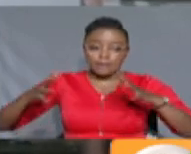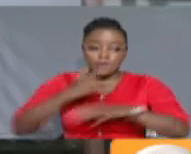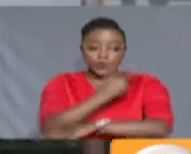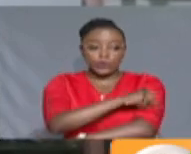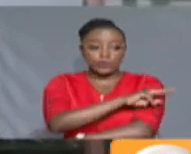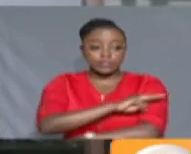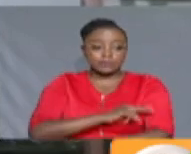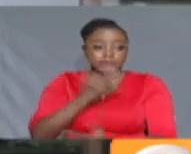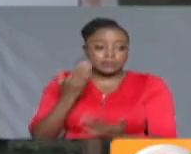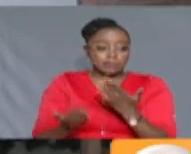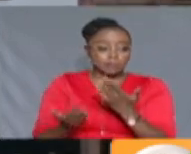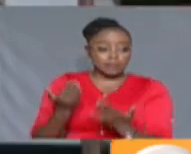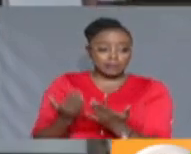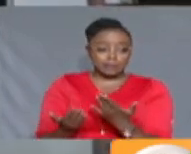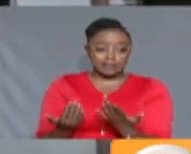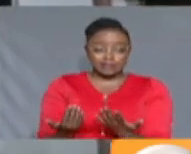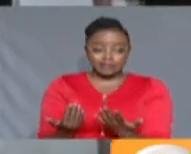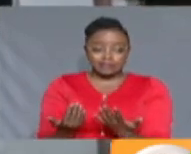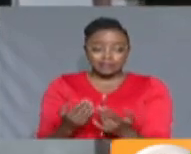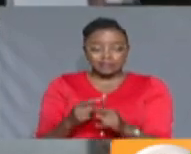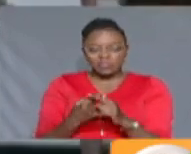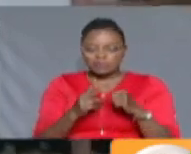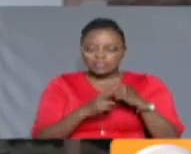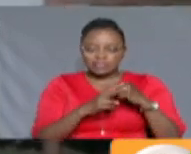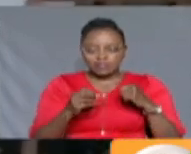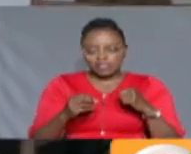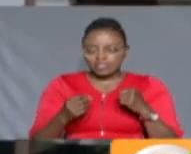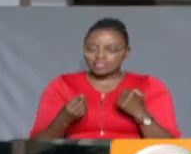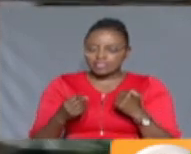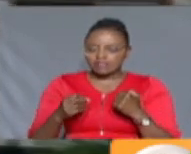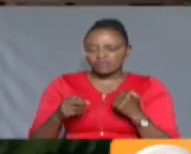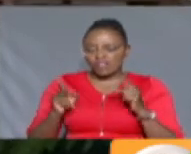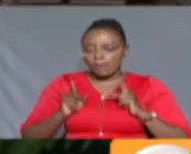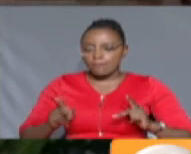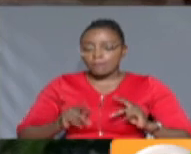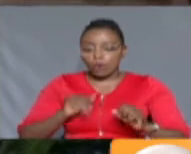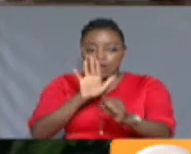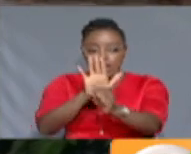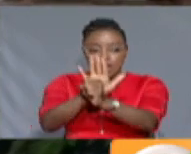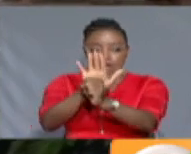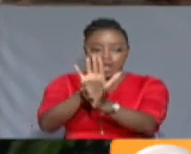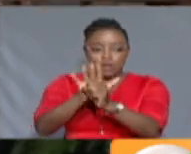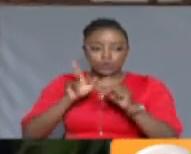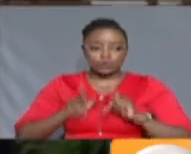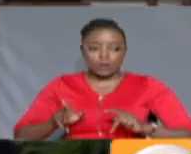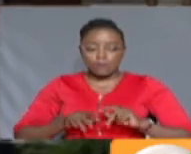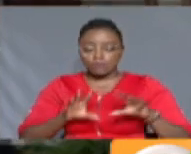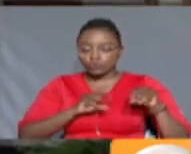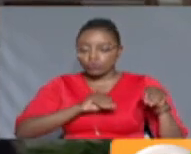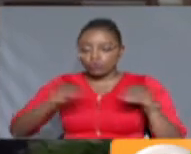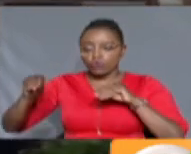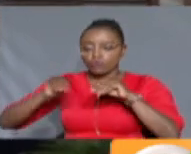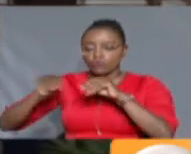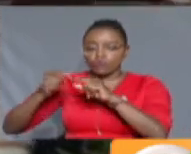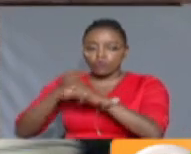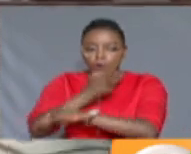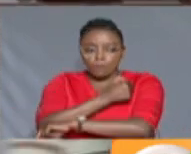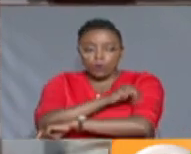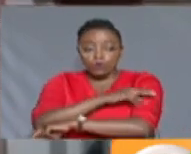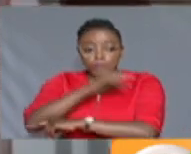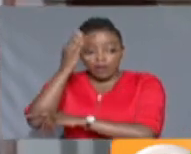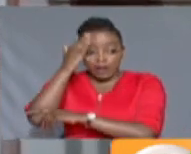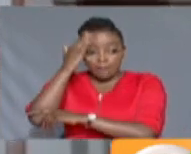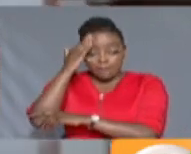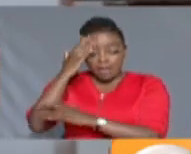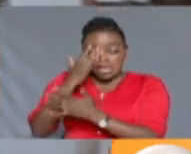possibly it may have been at anywhere from 70% capacity onwards. That's a lot of people to evacuate from the hospital, bearing in mind some of